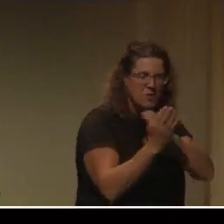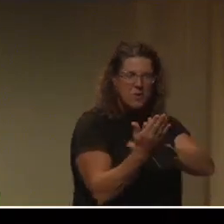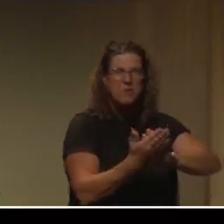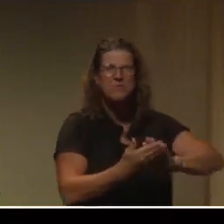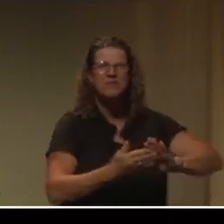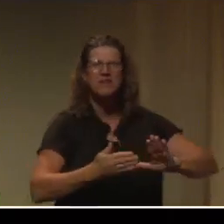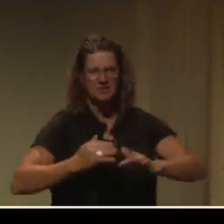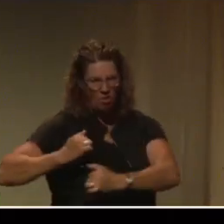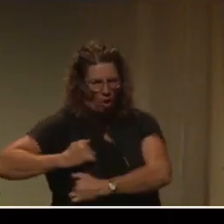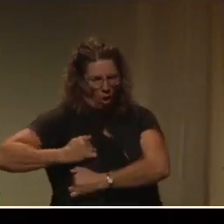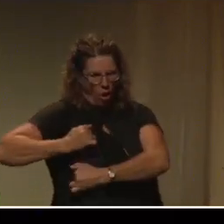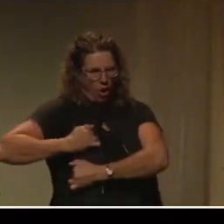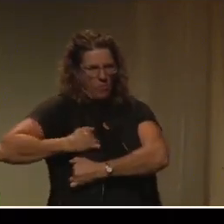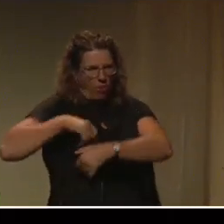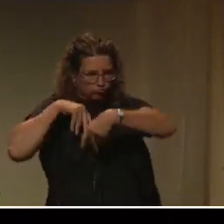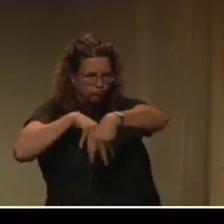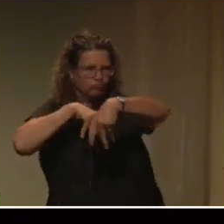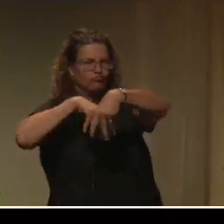saw me.